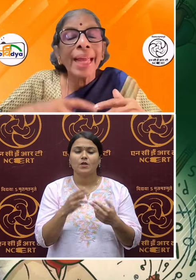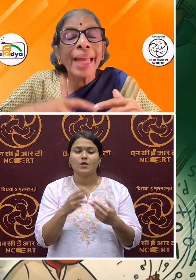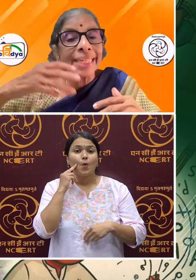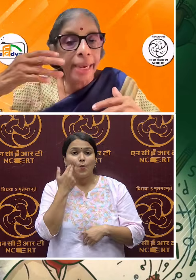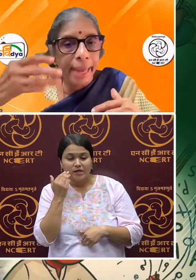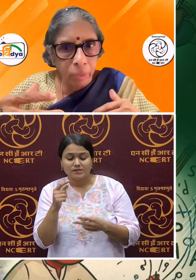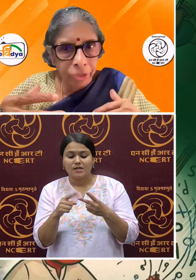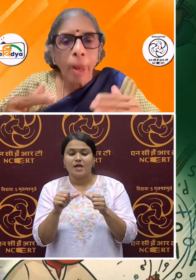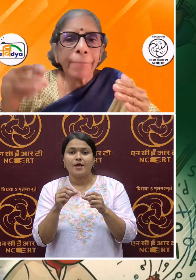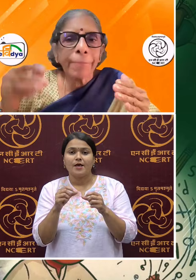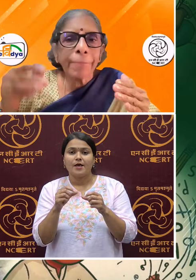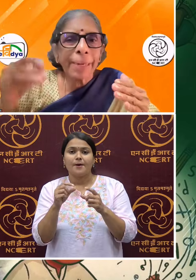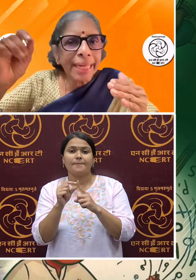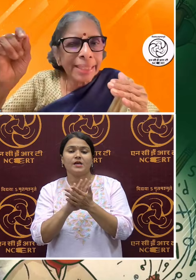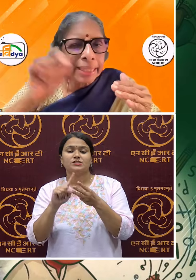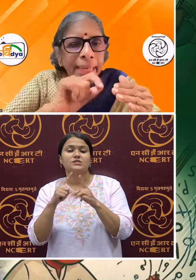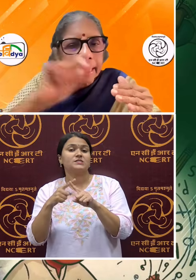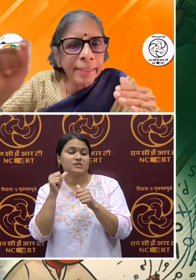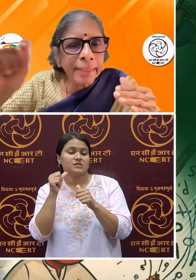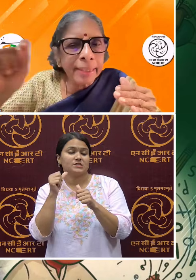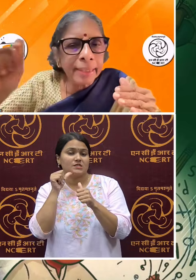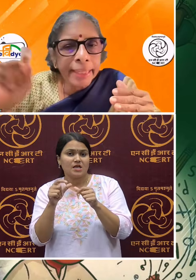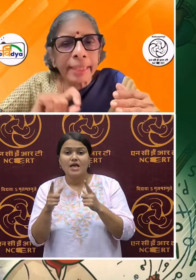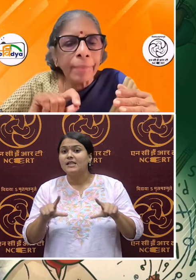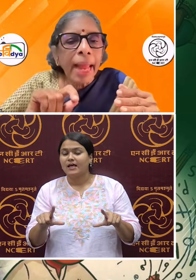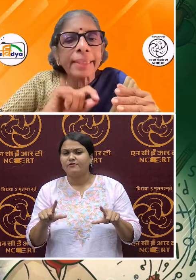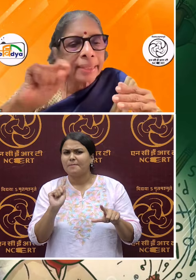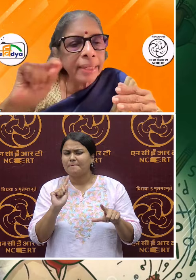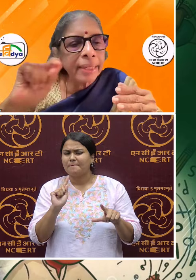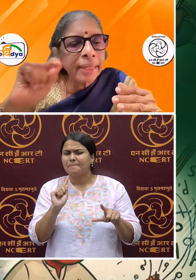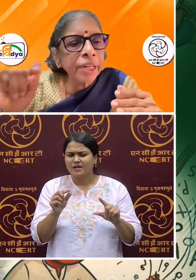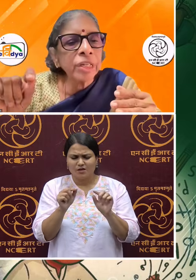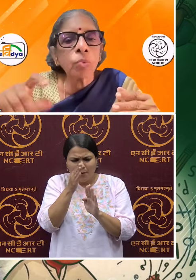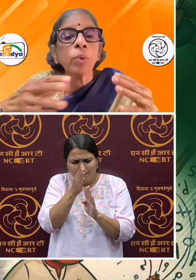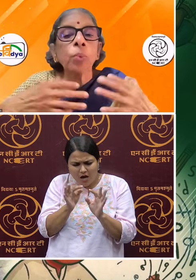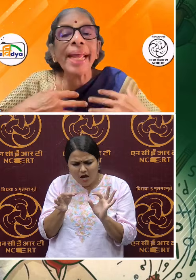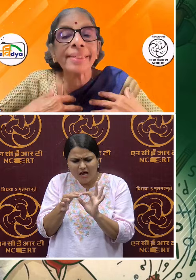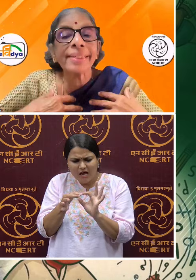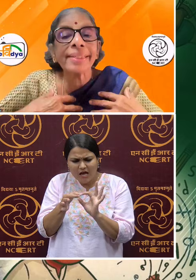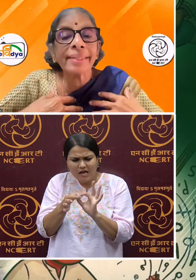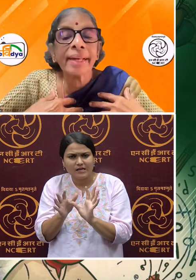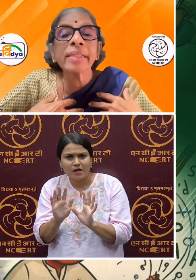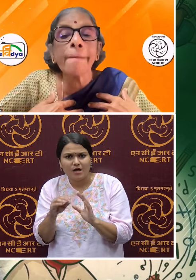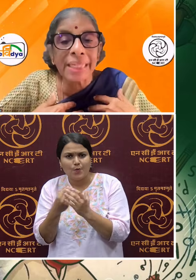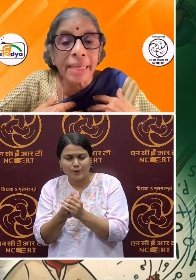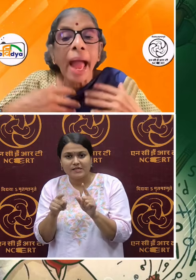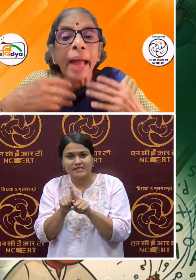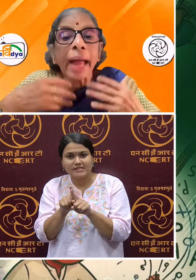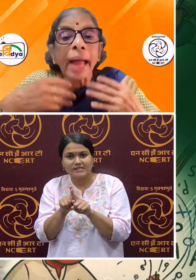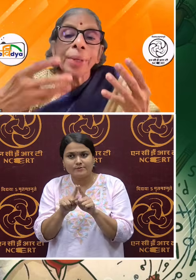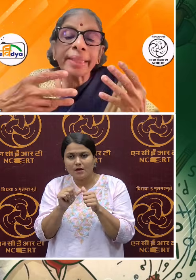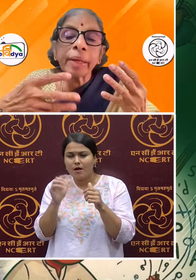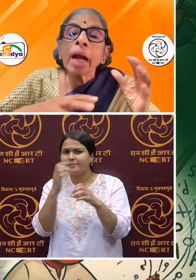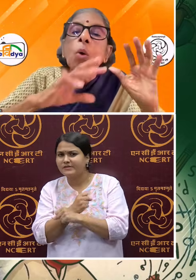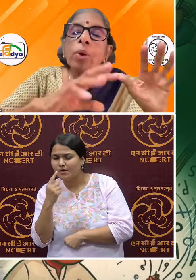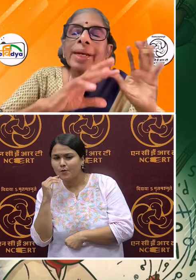aphasia, it is the language. But there is a thin line connecting them, and that connection is what we as adults miss.